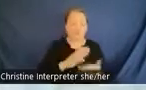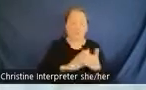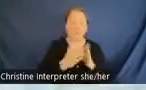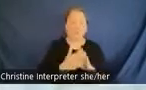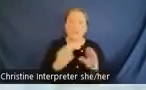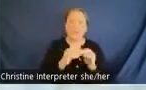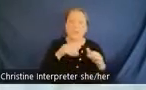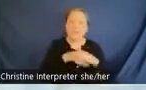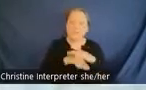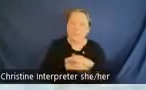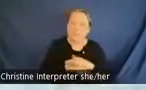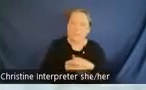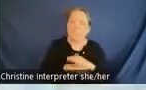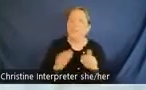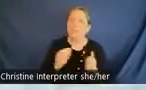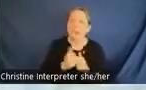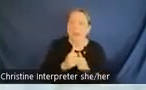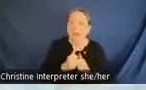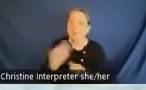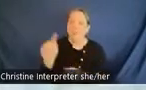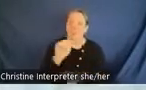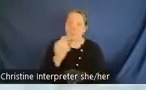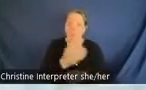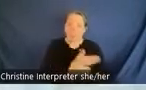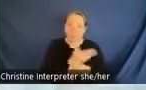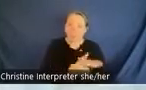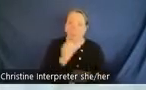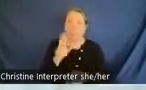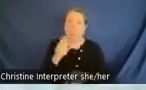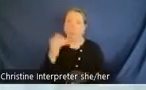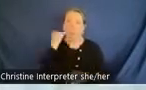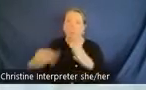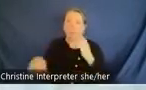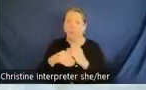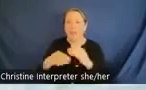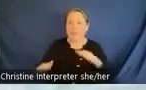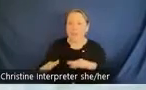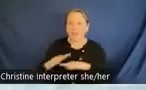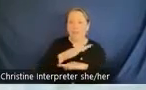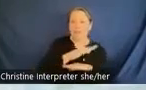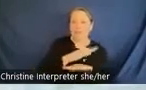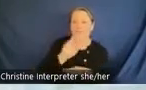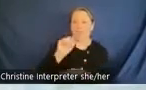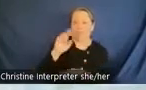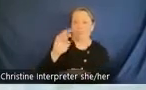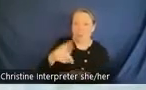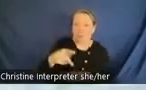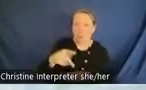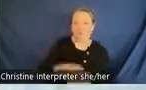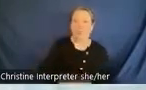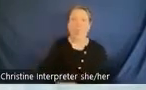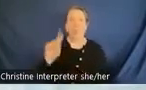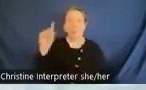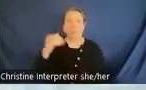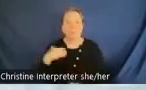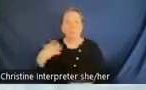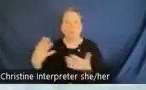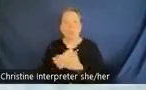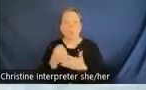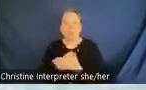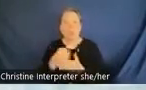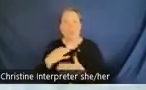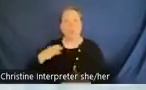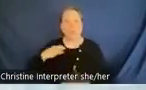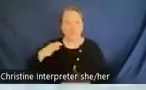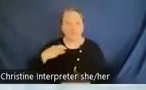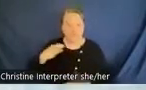accessible, either through a bathroom modification or by adding a ramp. We have income eligibility limits. That